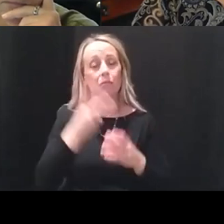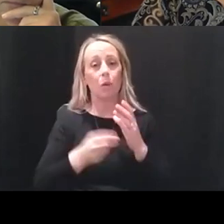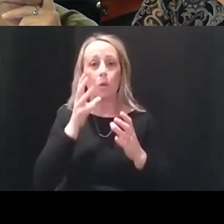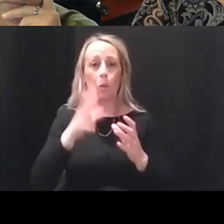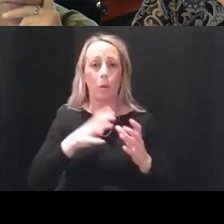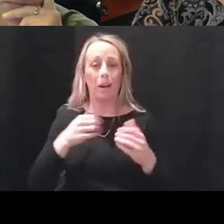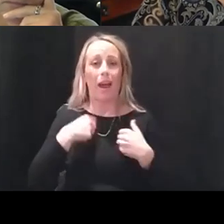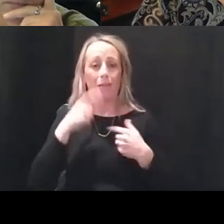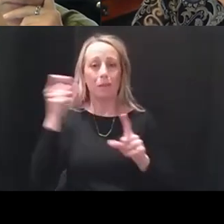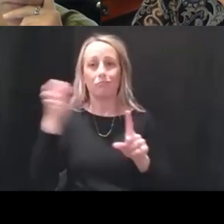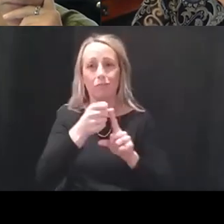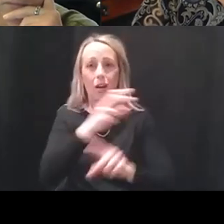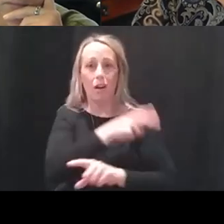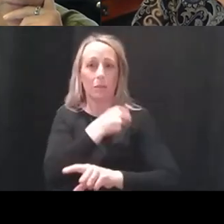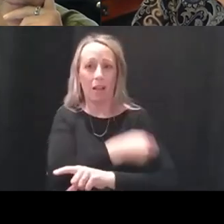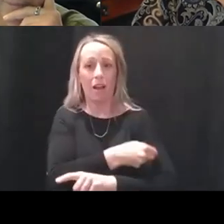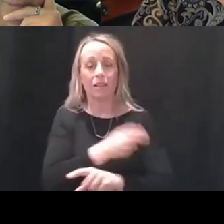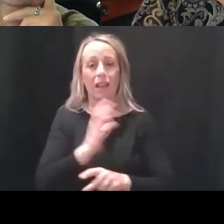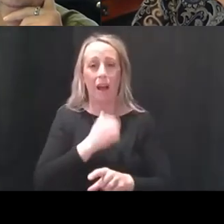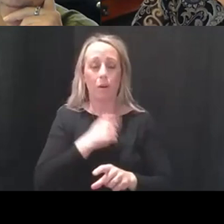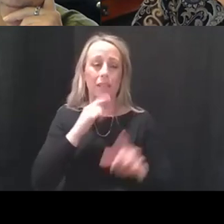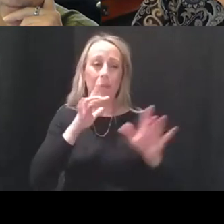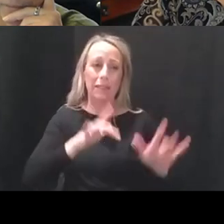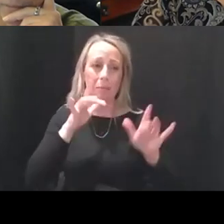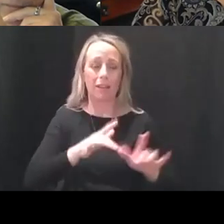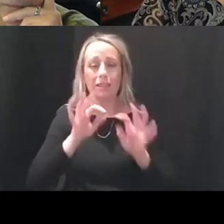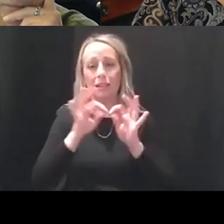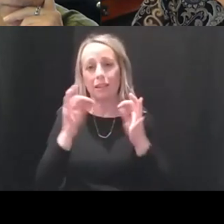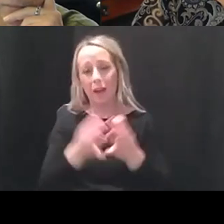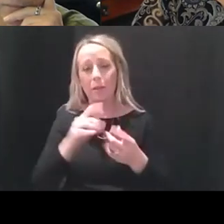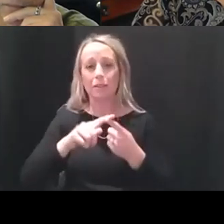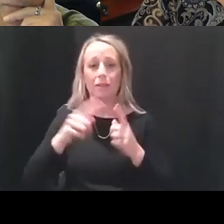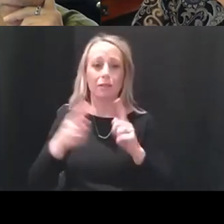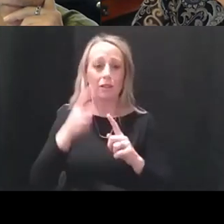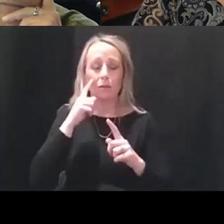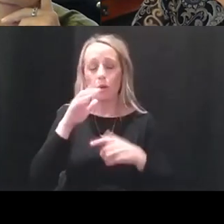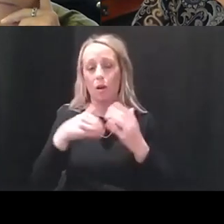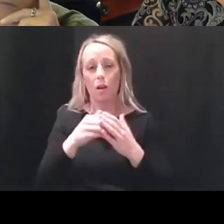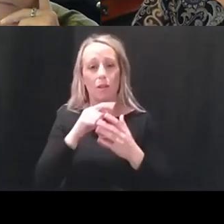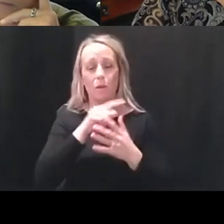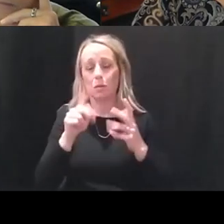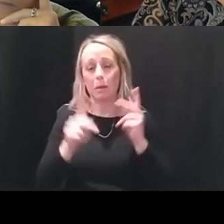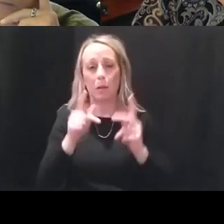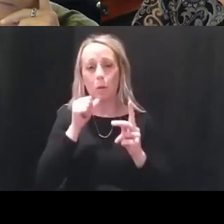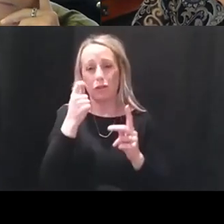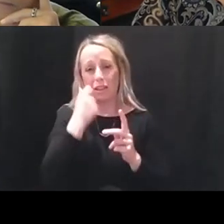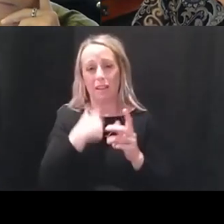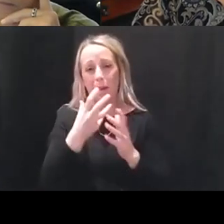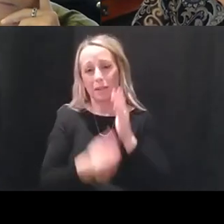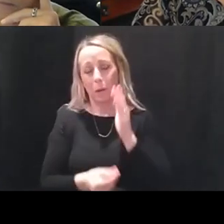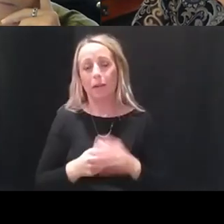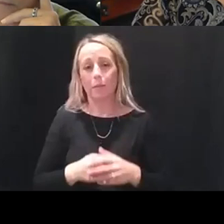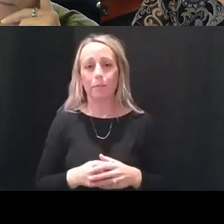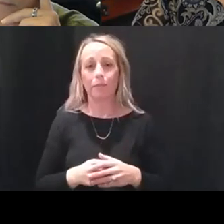been hospitalized. And our deepest sympathies to the family and friends of all these individuals who have passed away. The